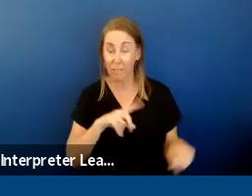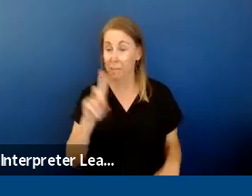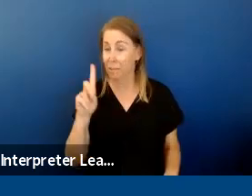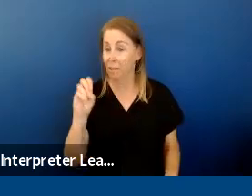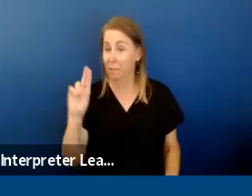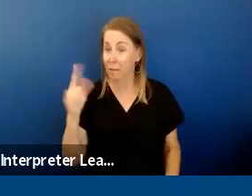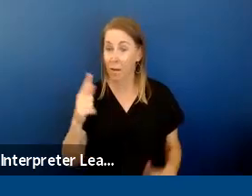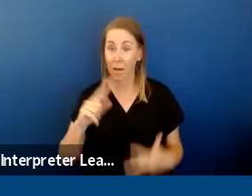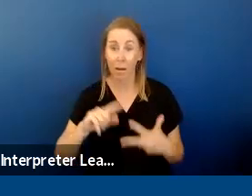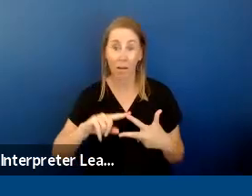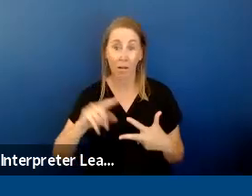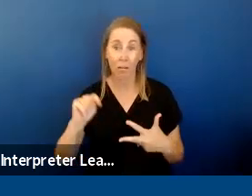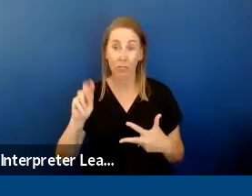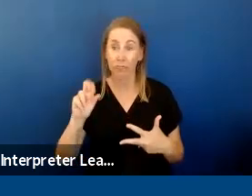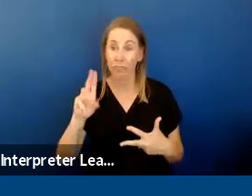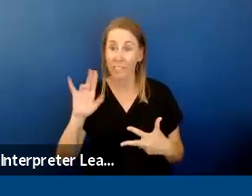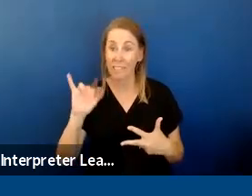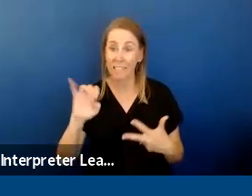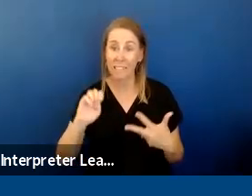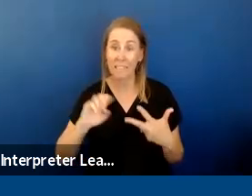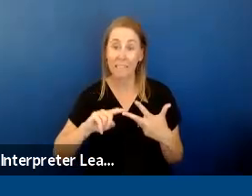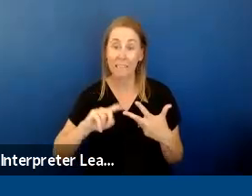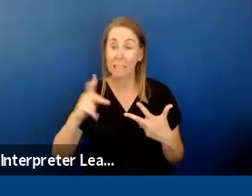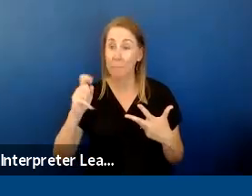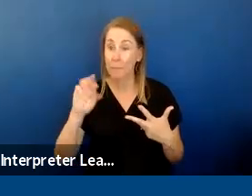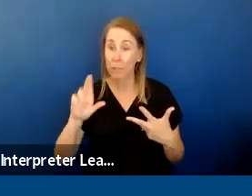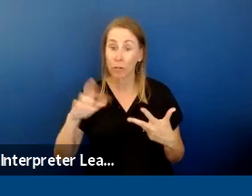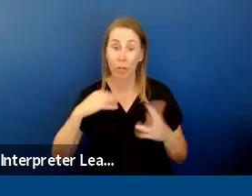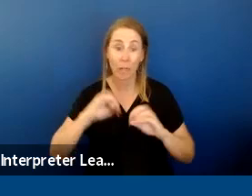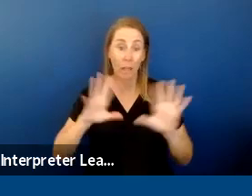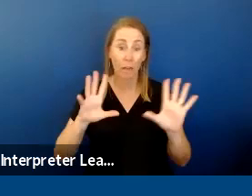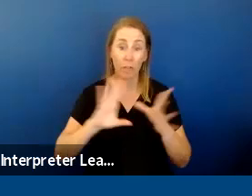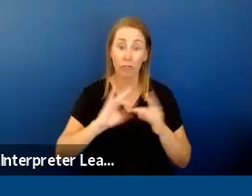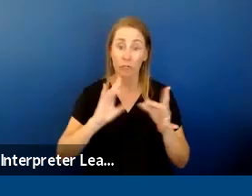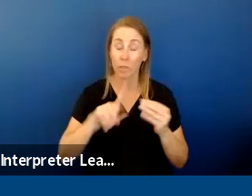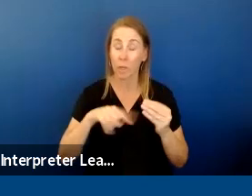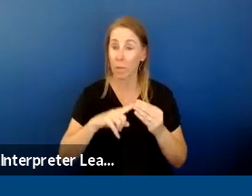that are available for those types of projects.